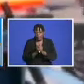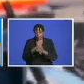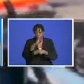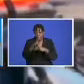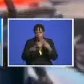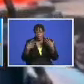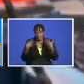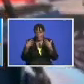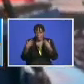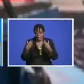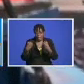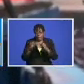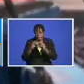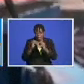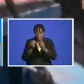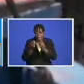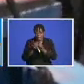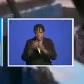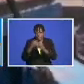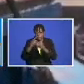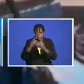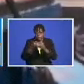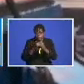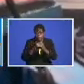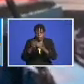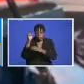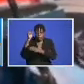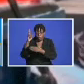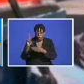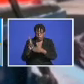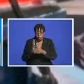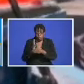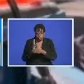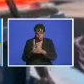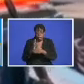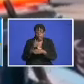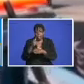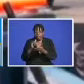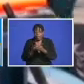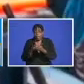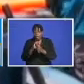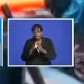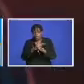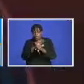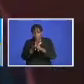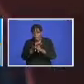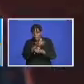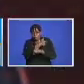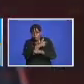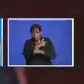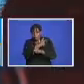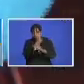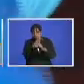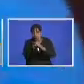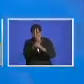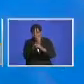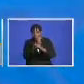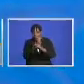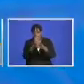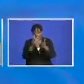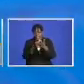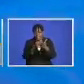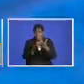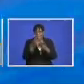Health Organization officials confirm, though, its emergency use listed COVID-19 vaccines do protect against developing severe